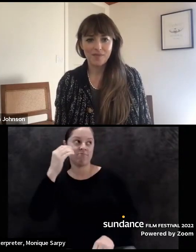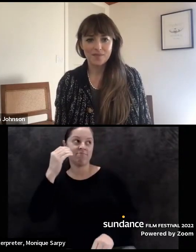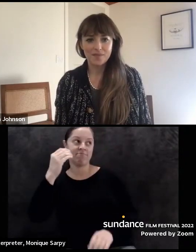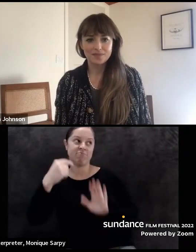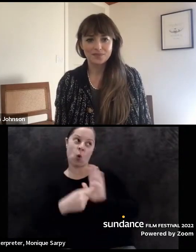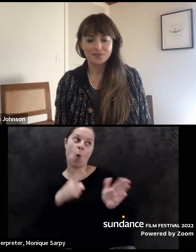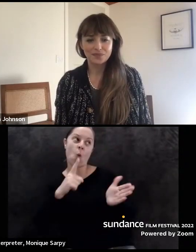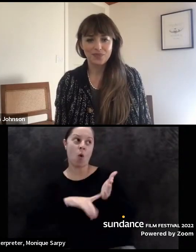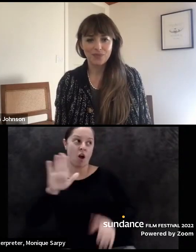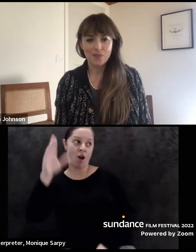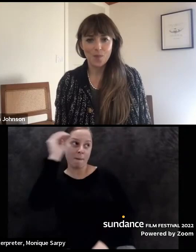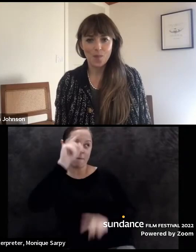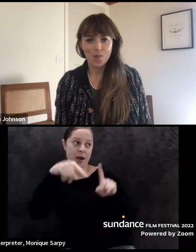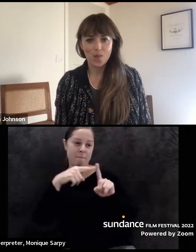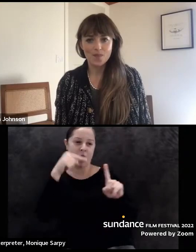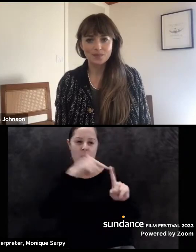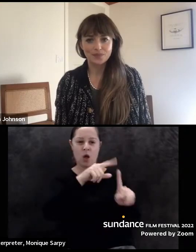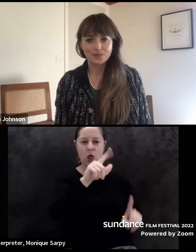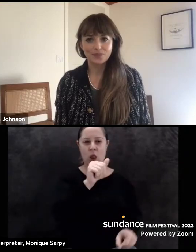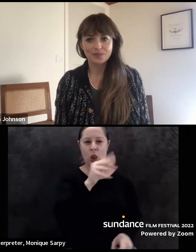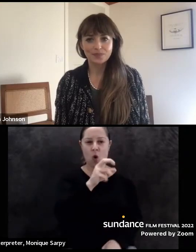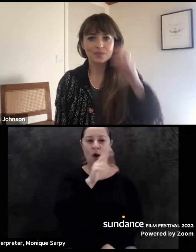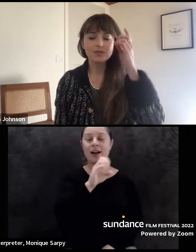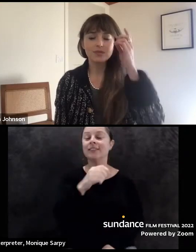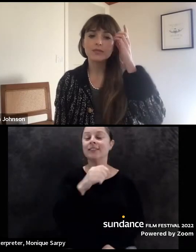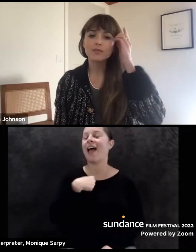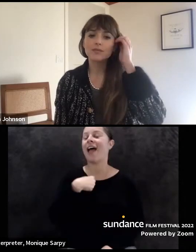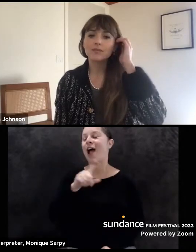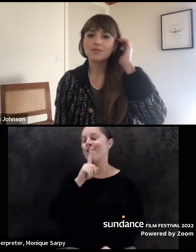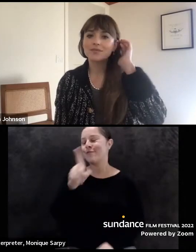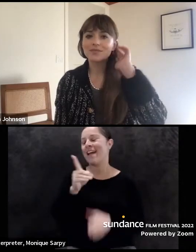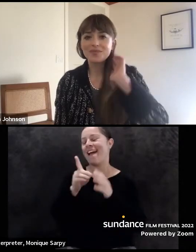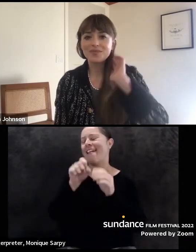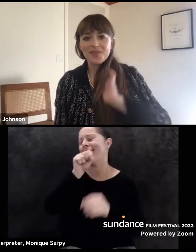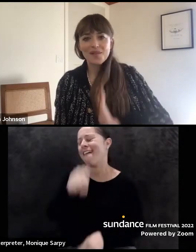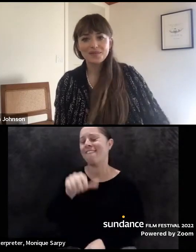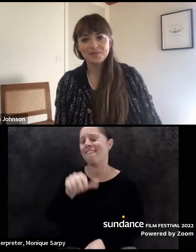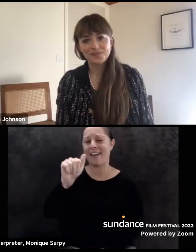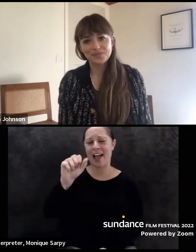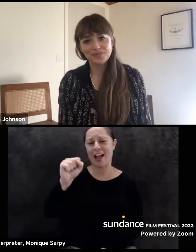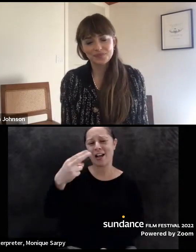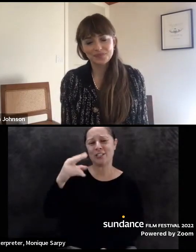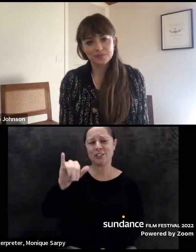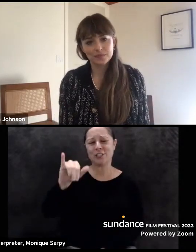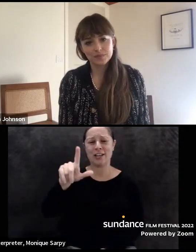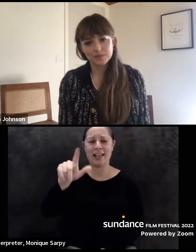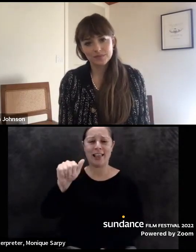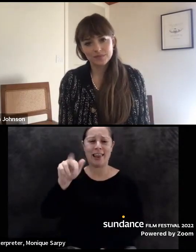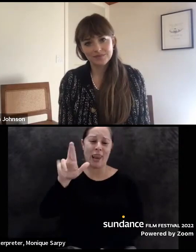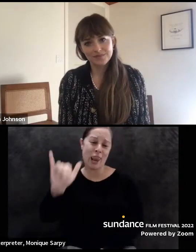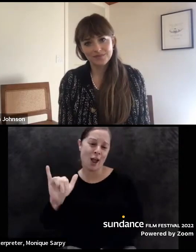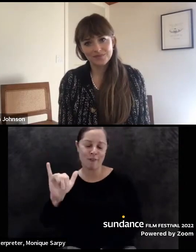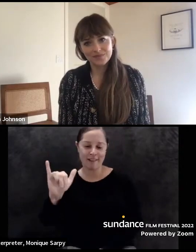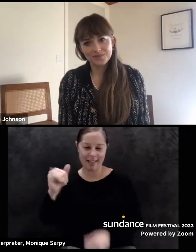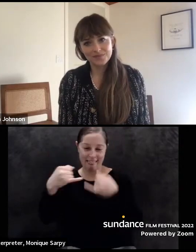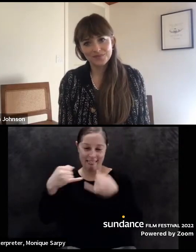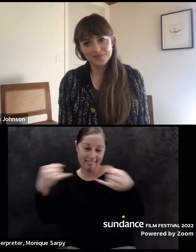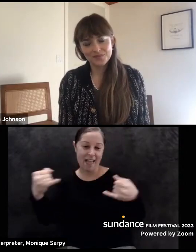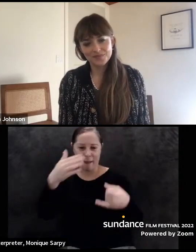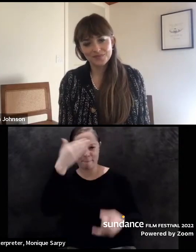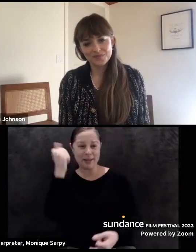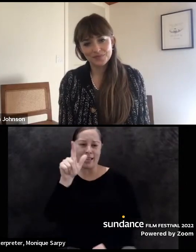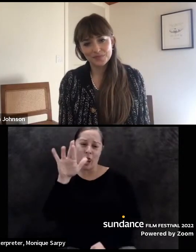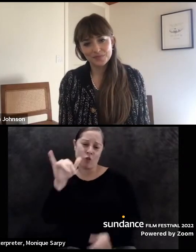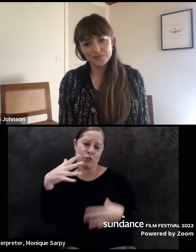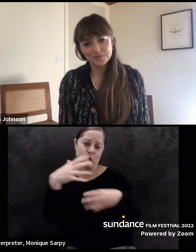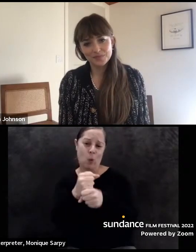thoroughly enjoying the Ashley Larry line, because like, first of all, Larry is like short for Lawrence, right? Like those are